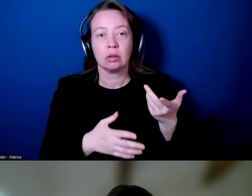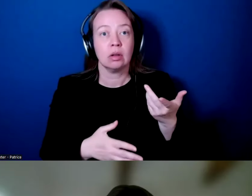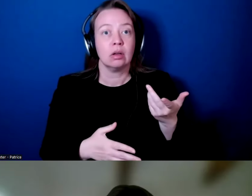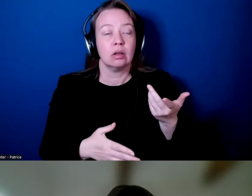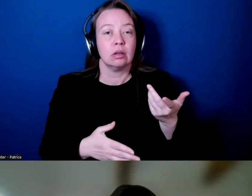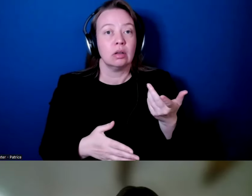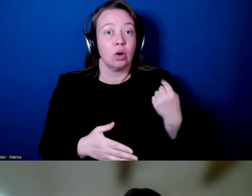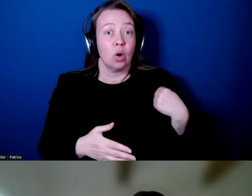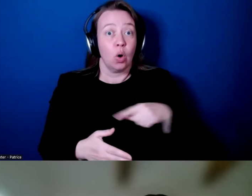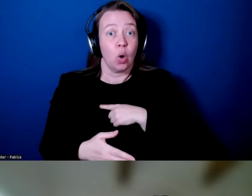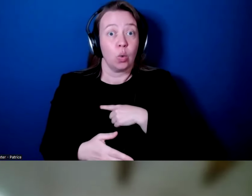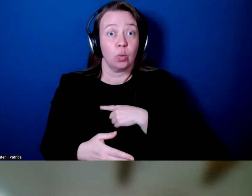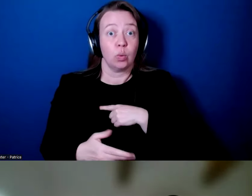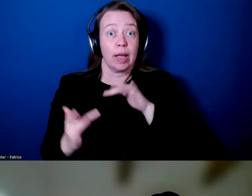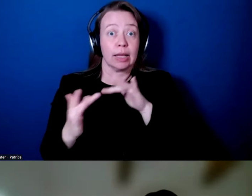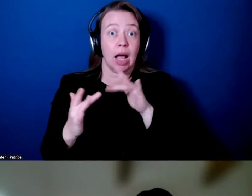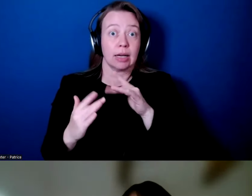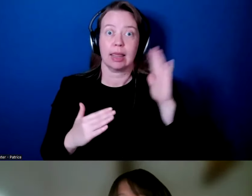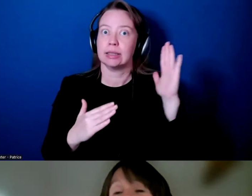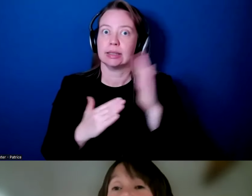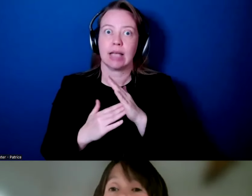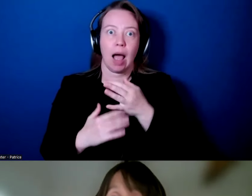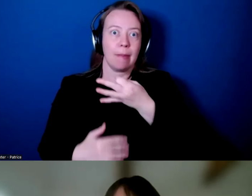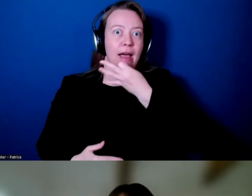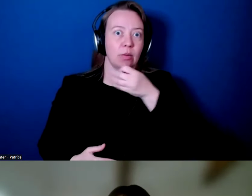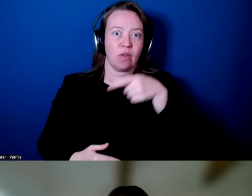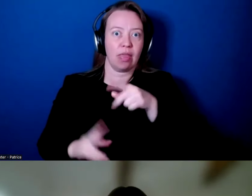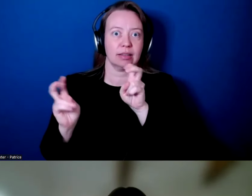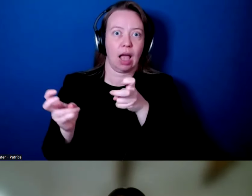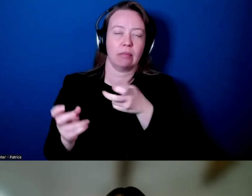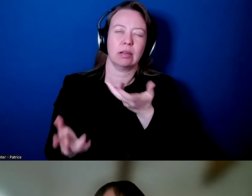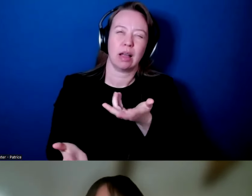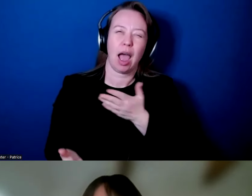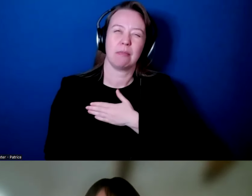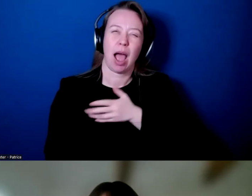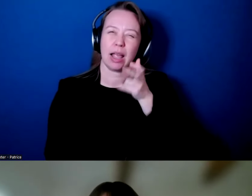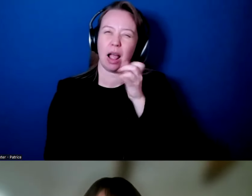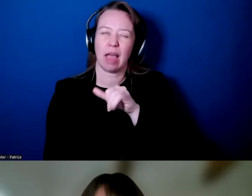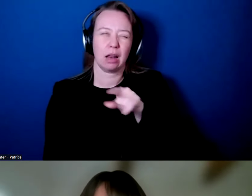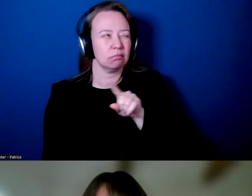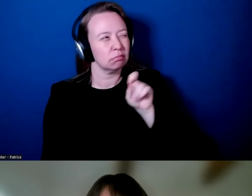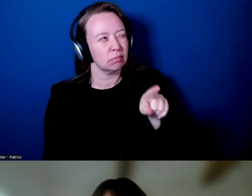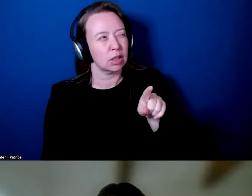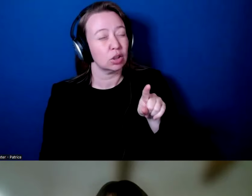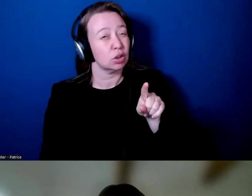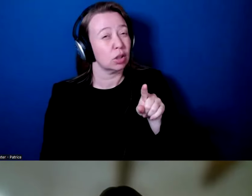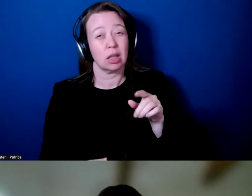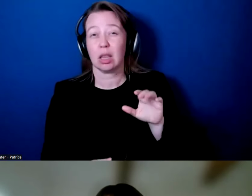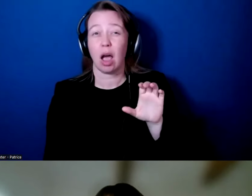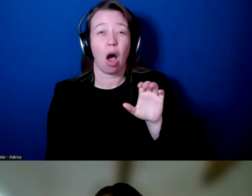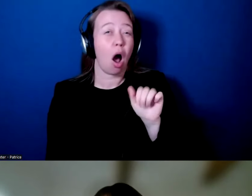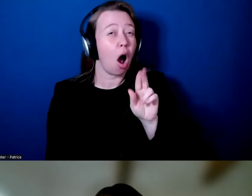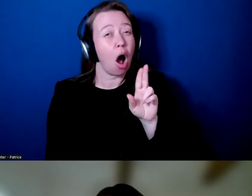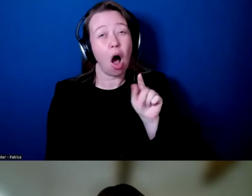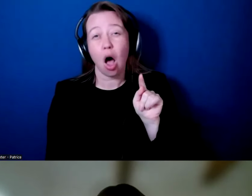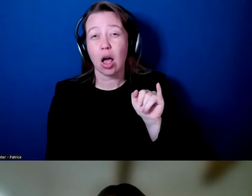that we consulted top experts on this topic. My question is always, well, did you include the ultimate experts?